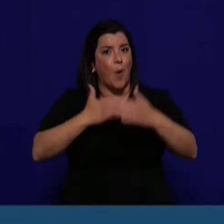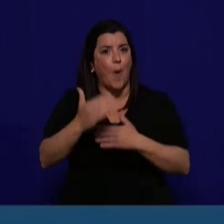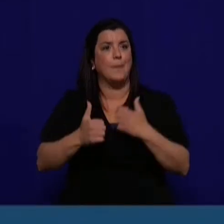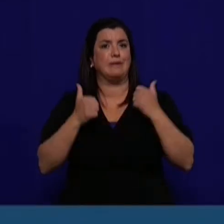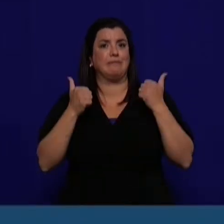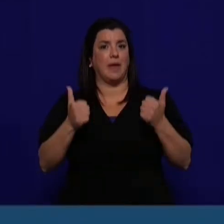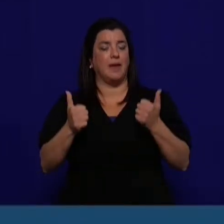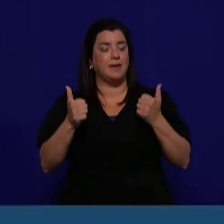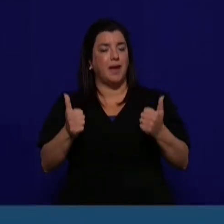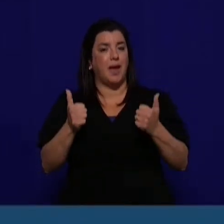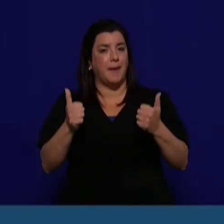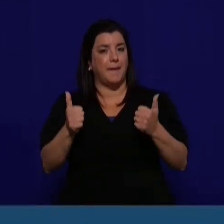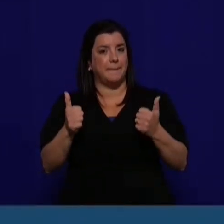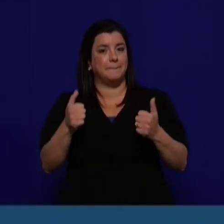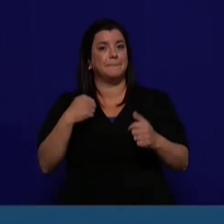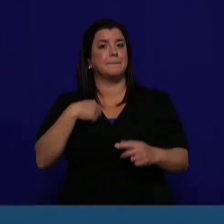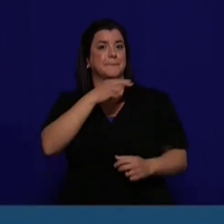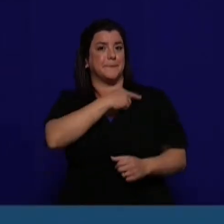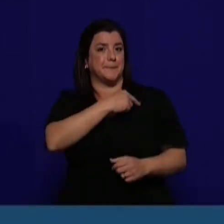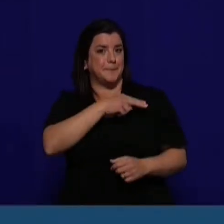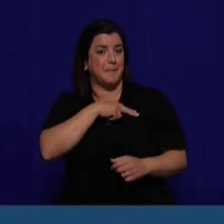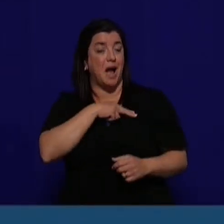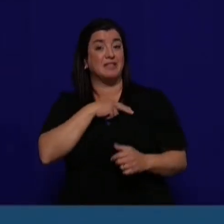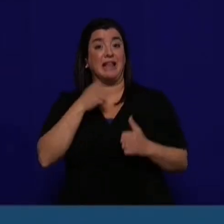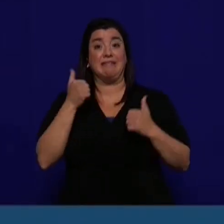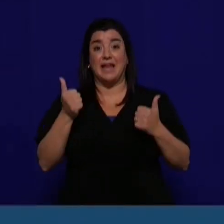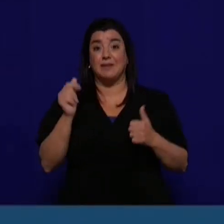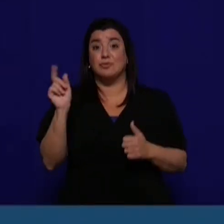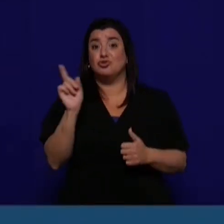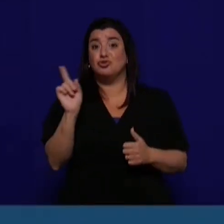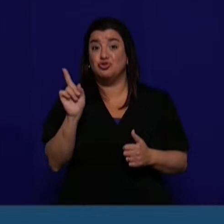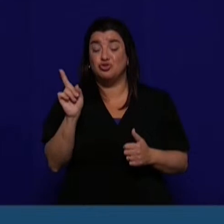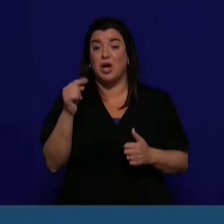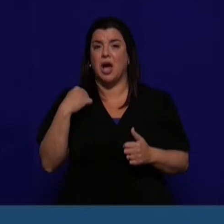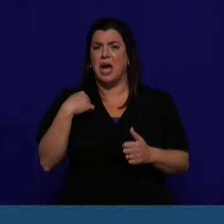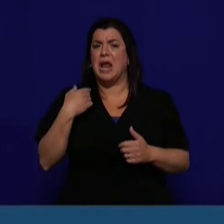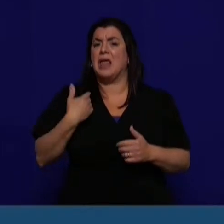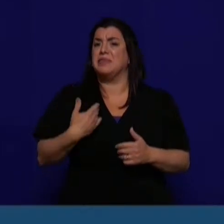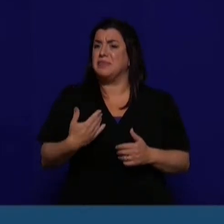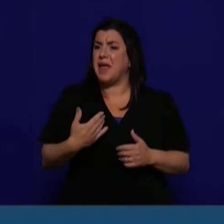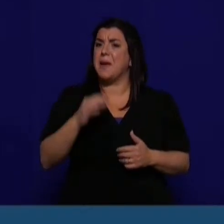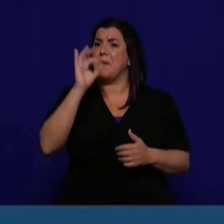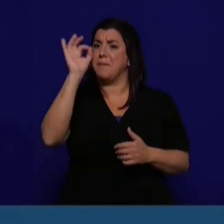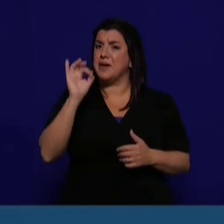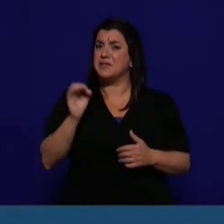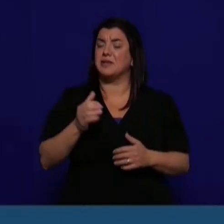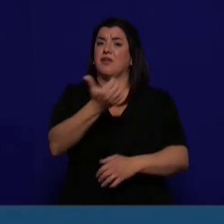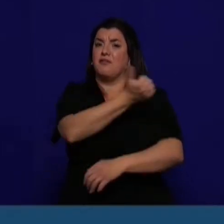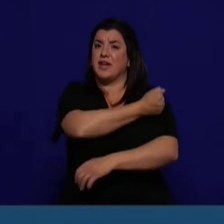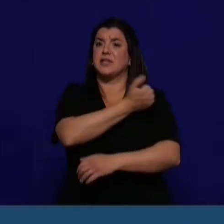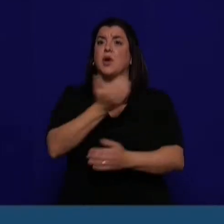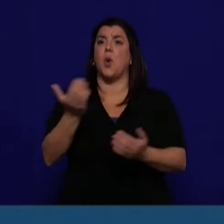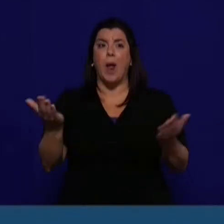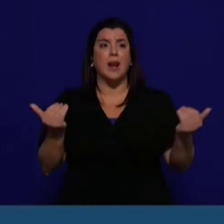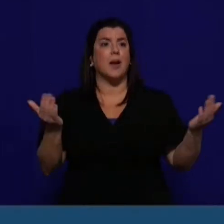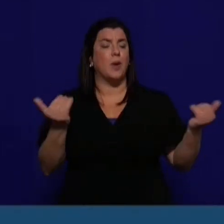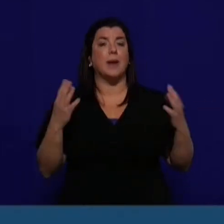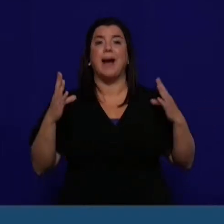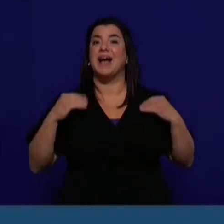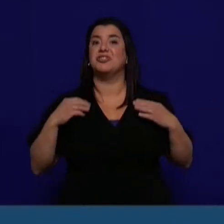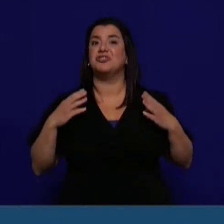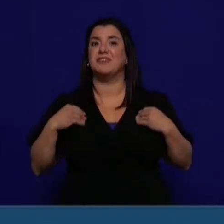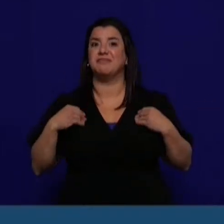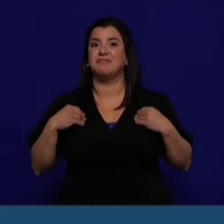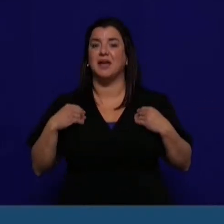ħafna. Aħna Malta għandna vantaġġ tajjeb ħafna li dejjem kellna rati għoljin ta' tilqim. Anke jekk tħares lejn it-tilqim